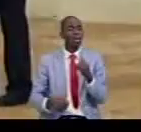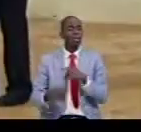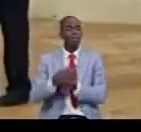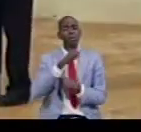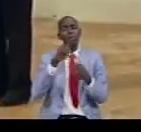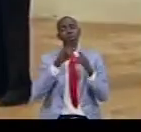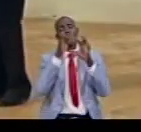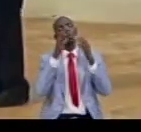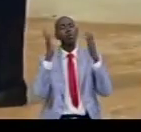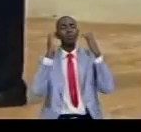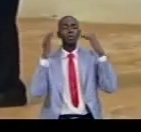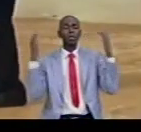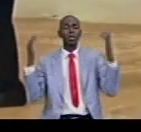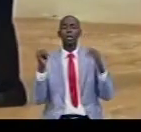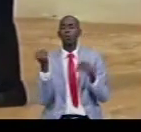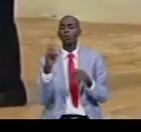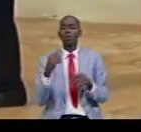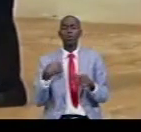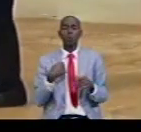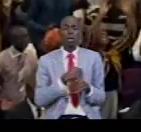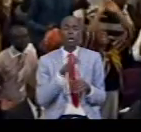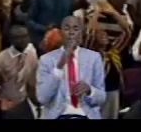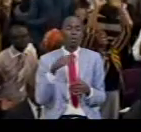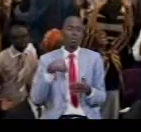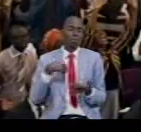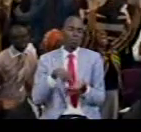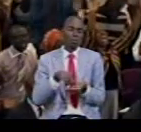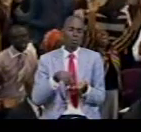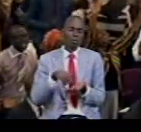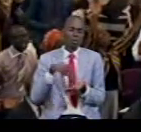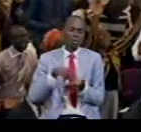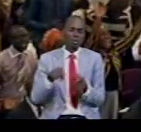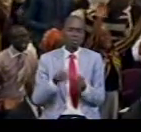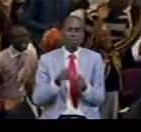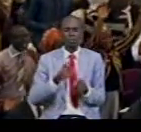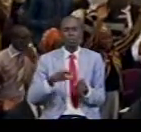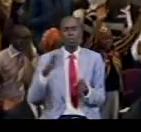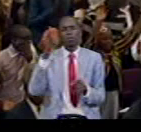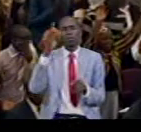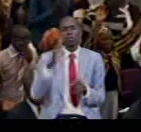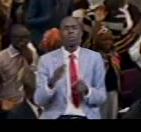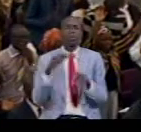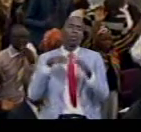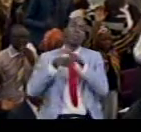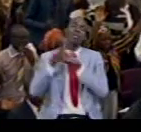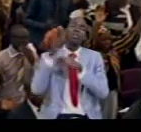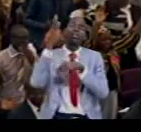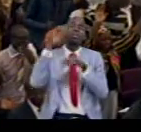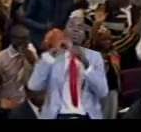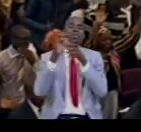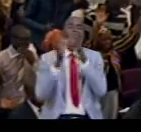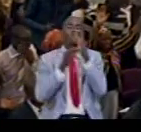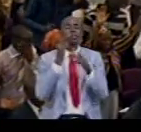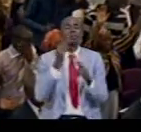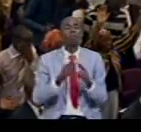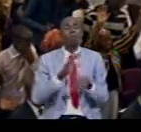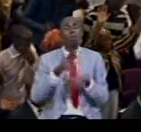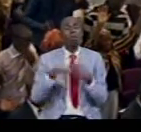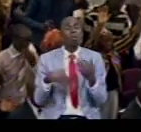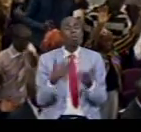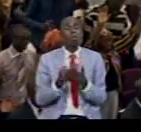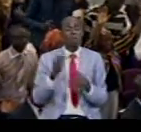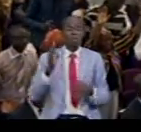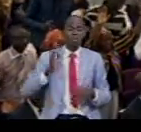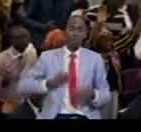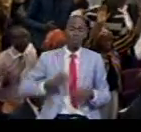out of this world. We will make it in the name of Jesus. Lord, all the benefits of your death, all